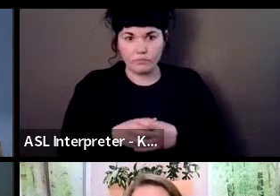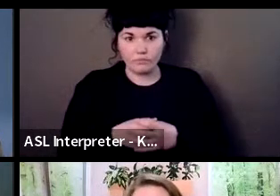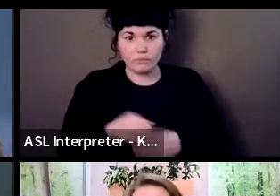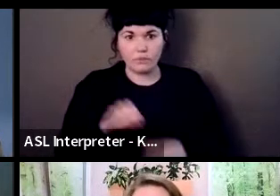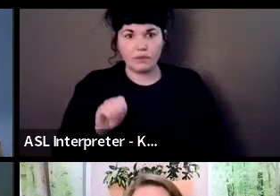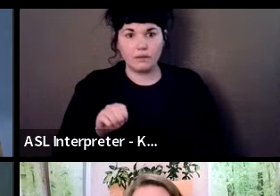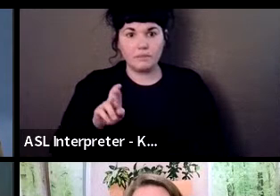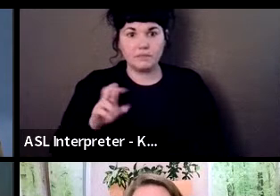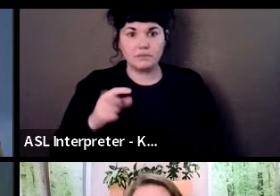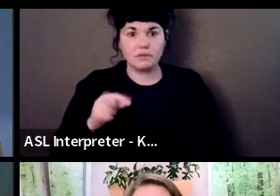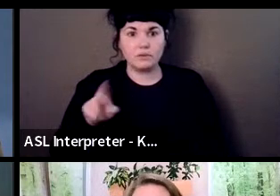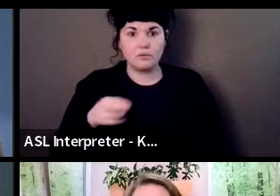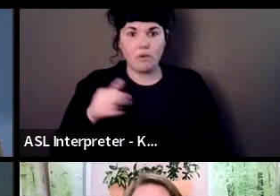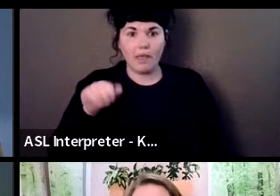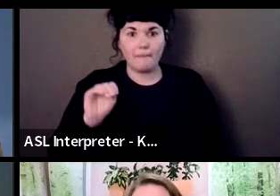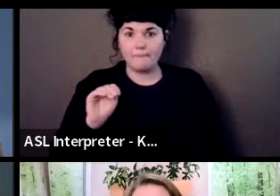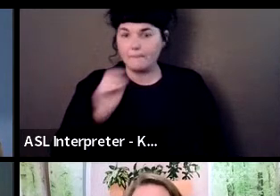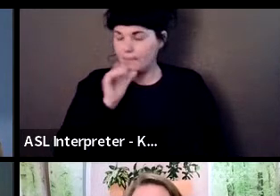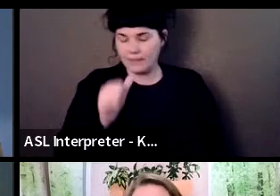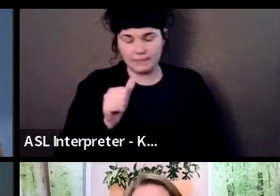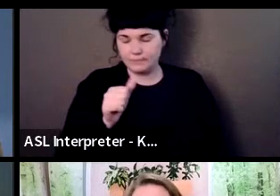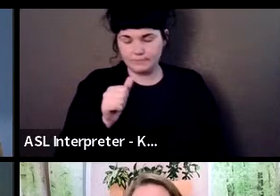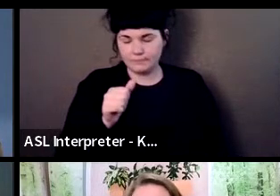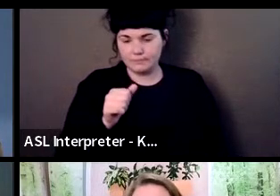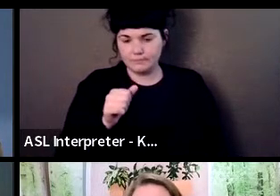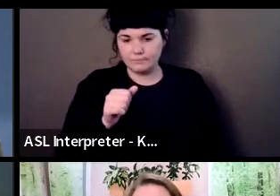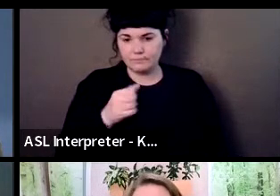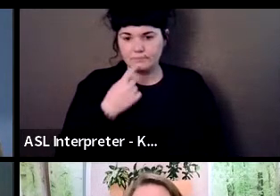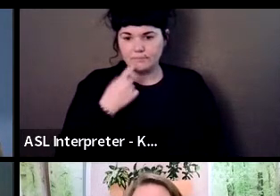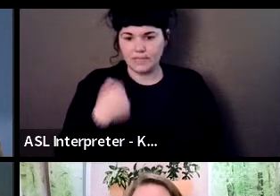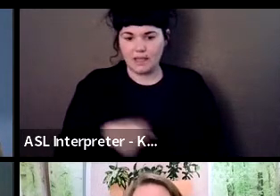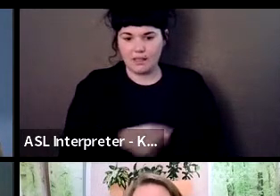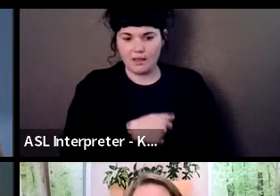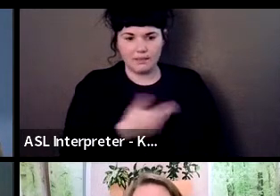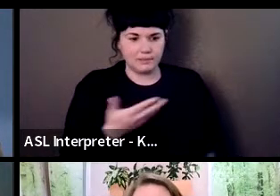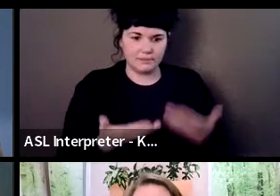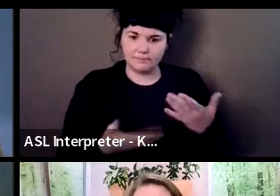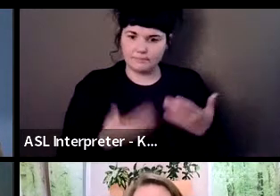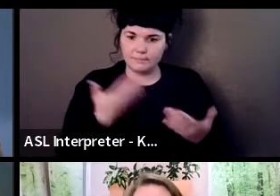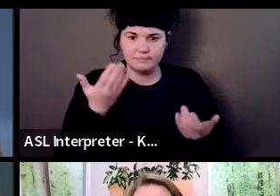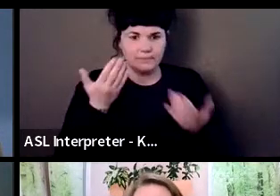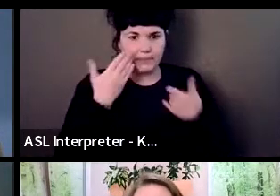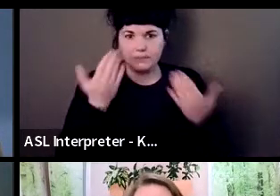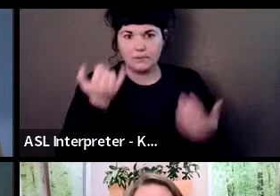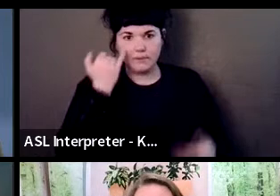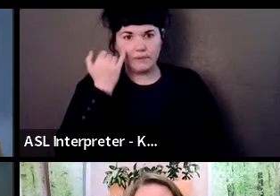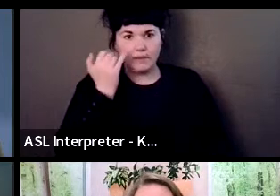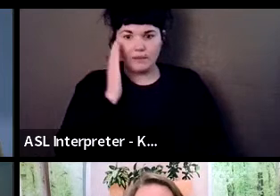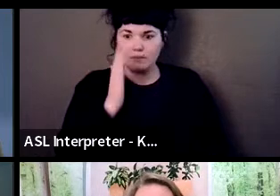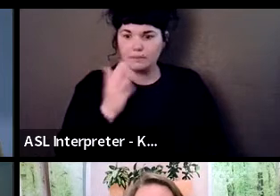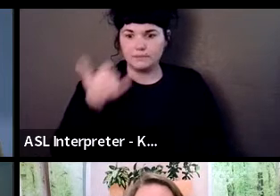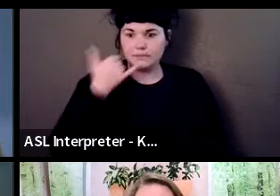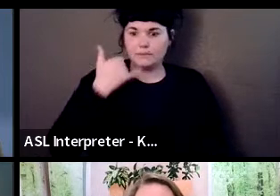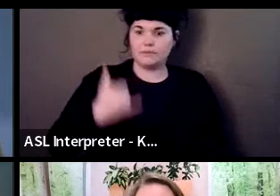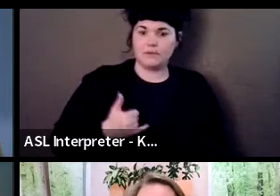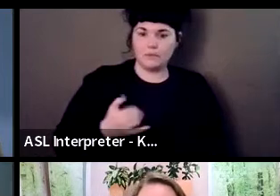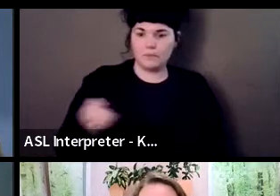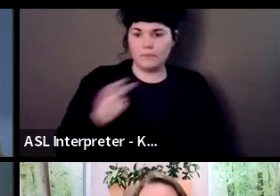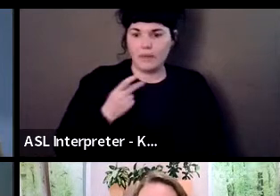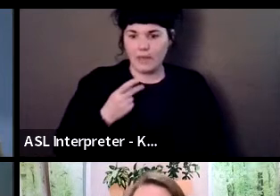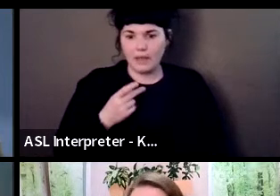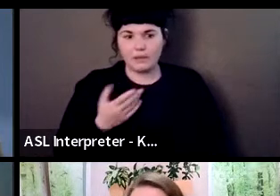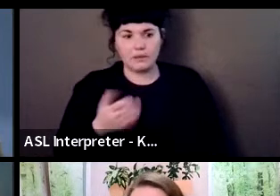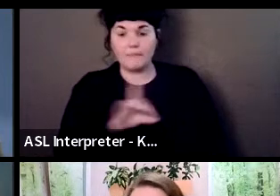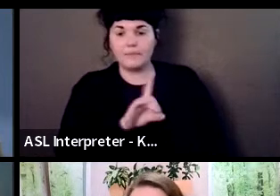Mr. Grimm didn't kind of give us, he kind of outlined the process. It might go through a supplemental. They don't know if they're going to call us back. In the Detroit News